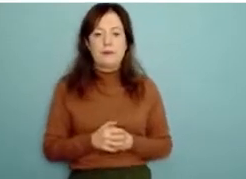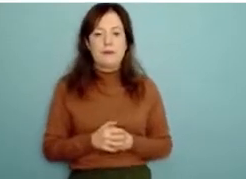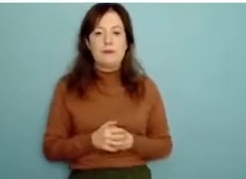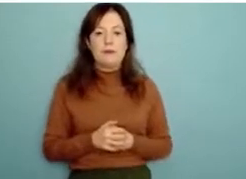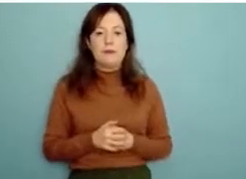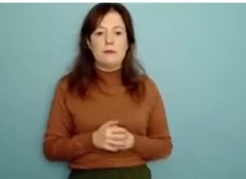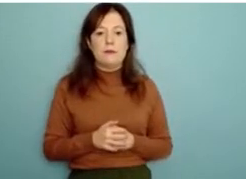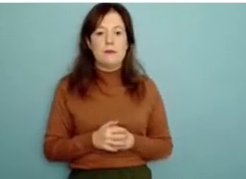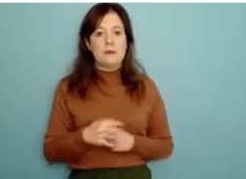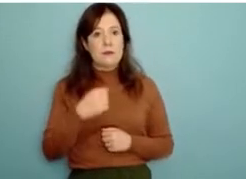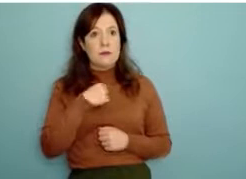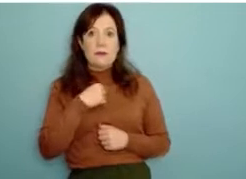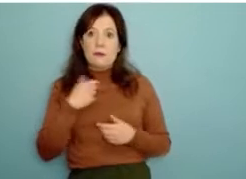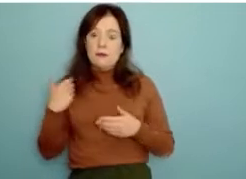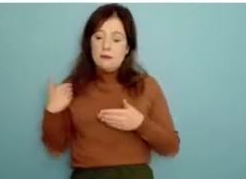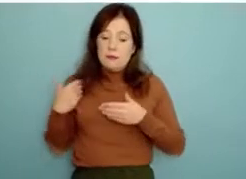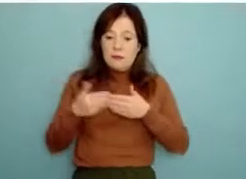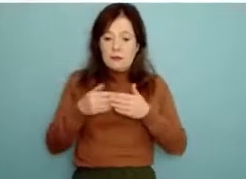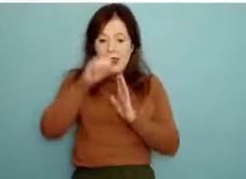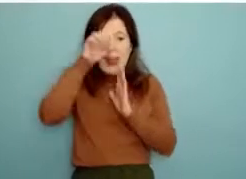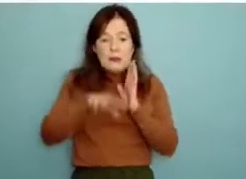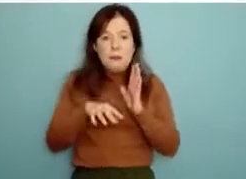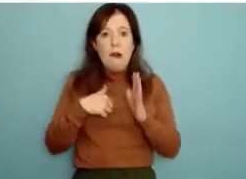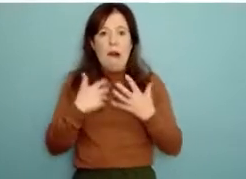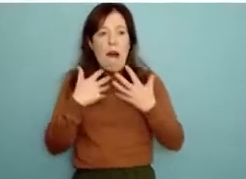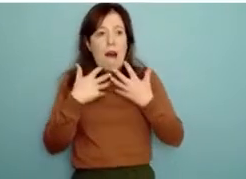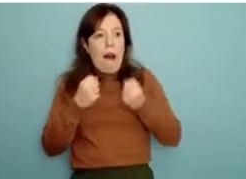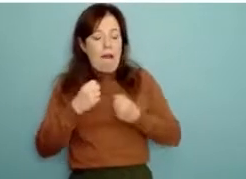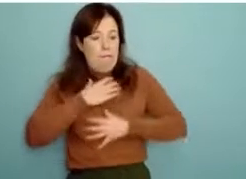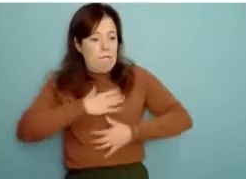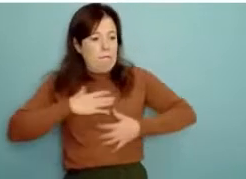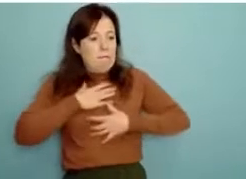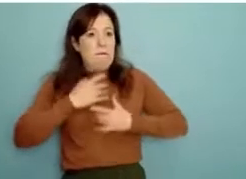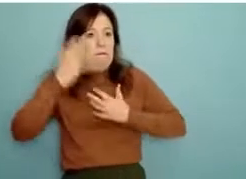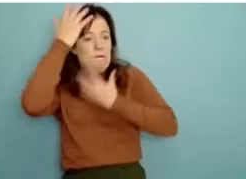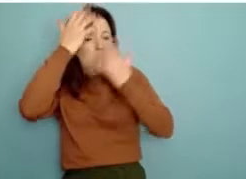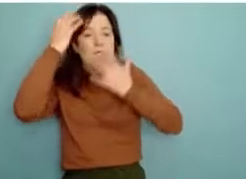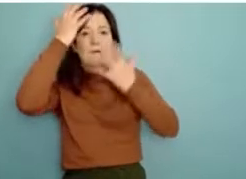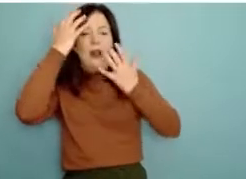my experience and need an environment where I can open up about that.